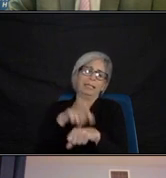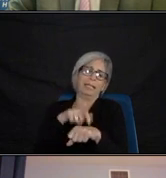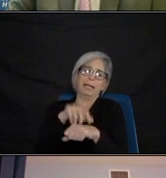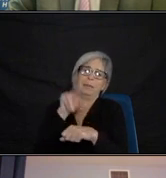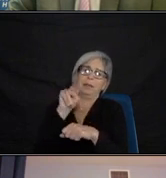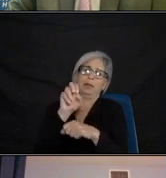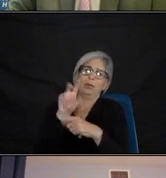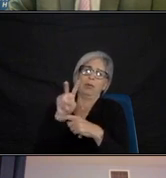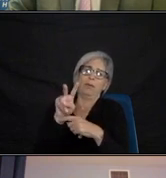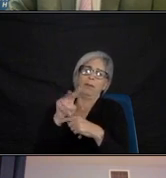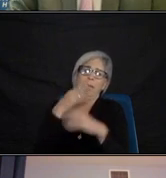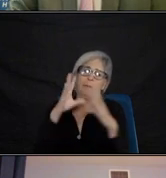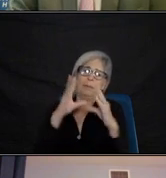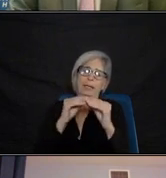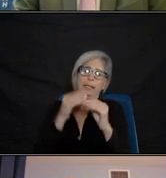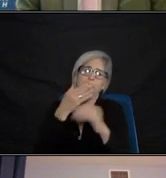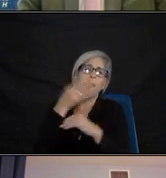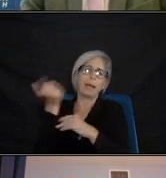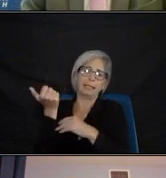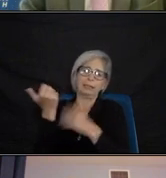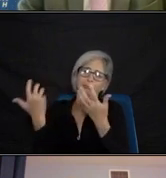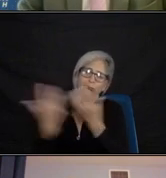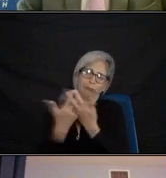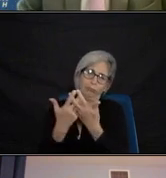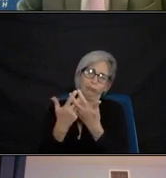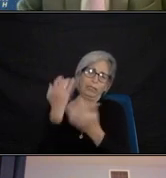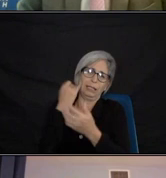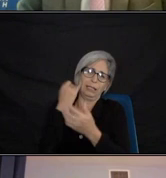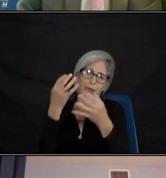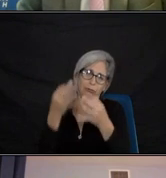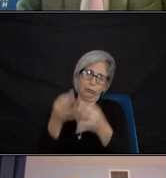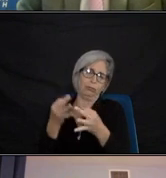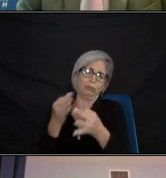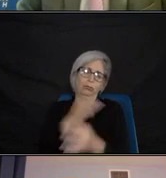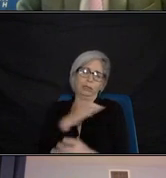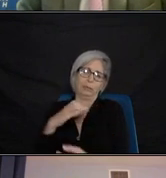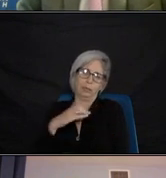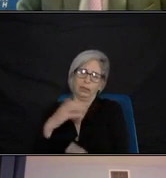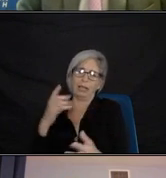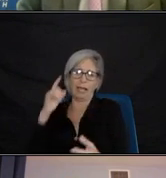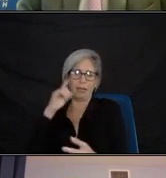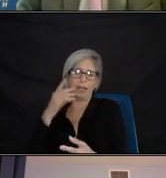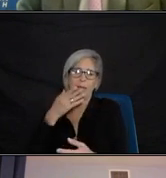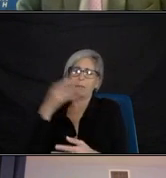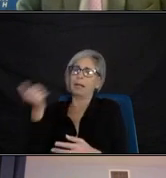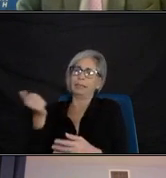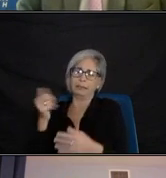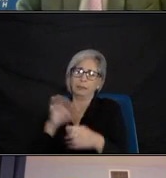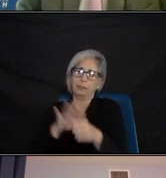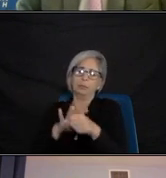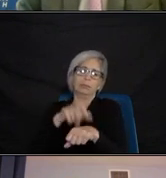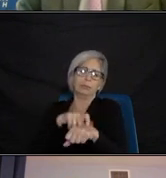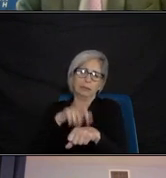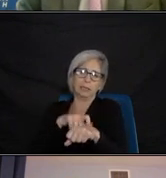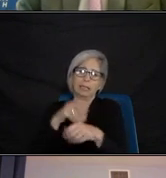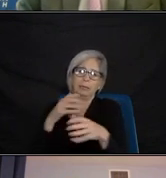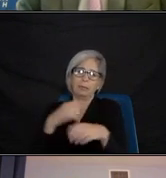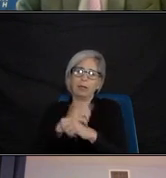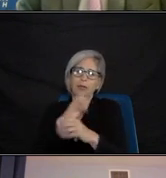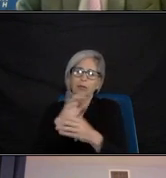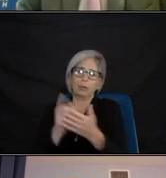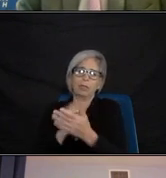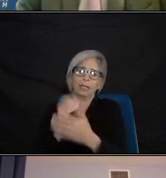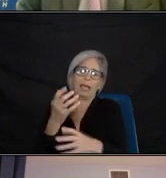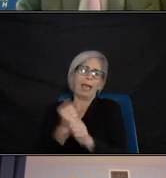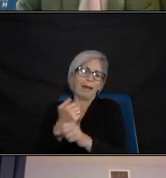meeting would be, if that's the choice of the commission, would definitely, I think, provide us time to receive it and make sure it's in the